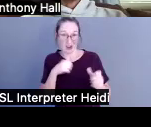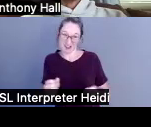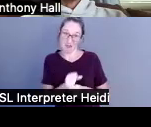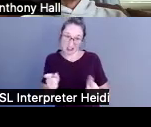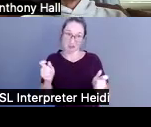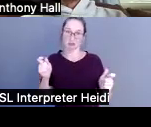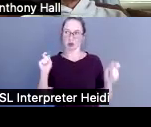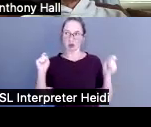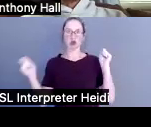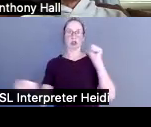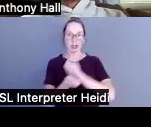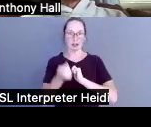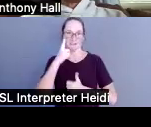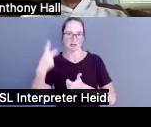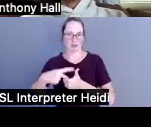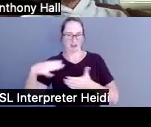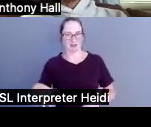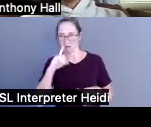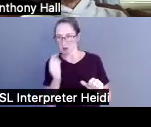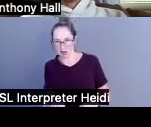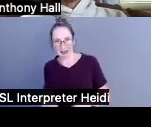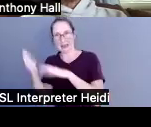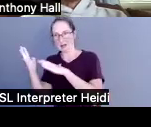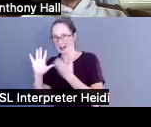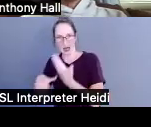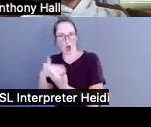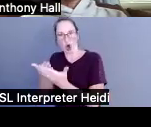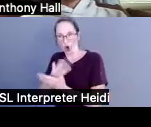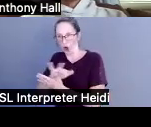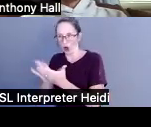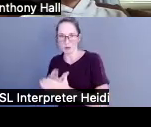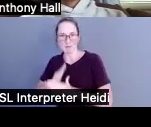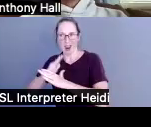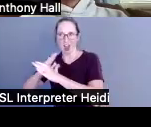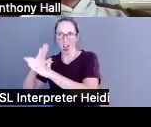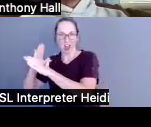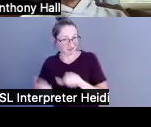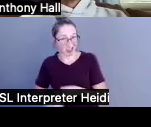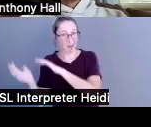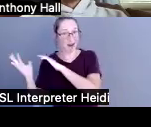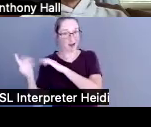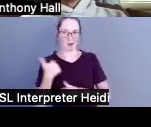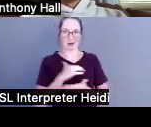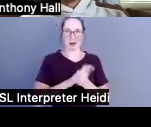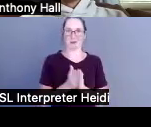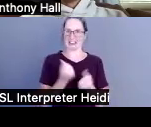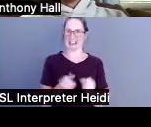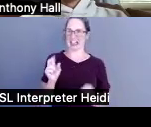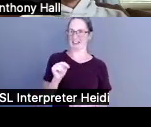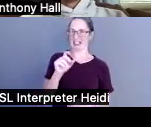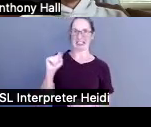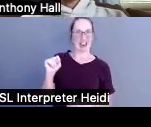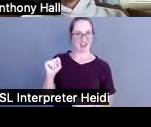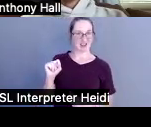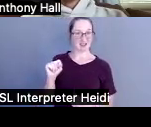for our participants in eliminating all of those barriers. And we kind of became a safety net as a result for